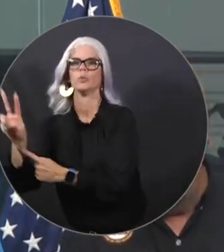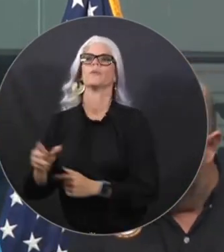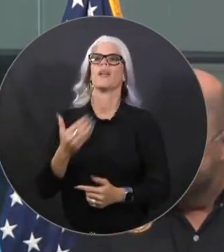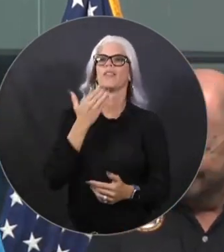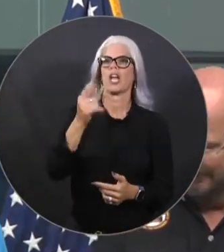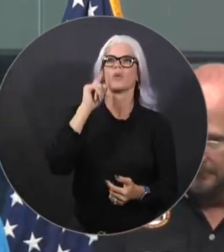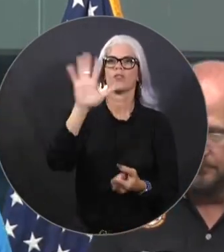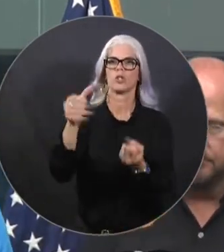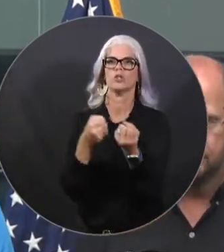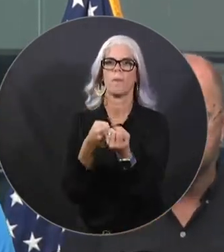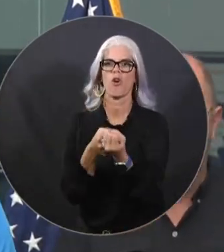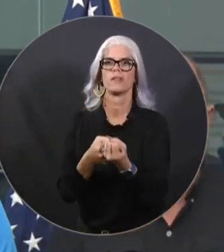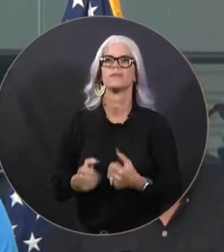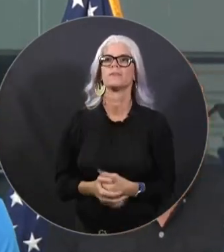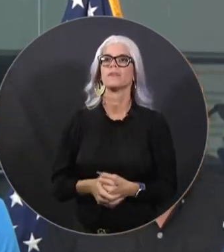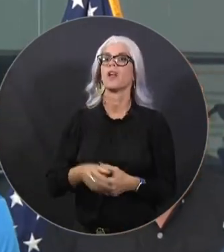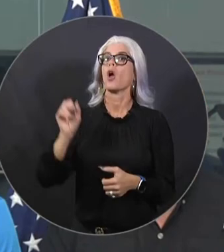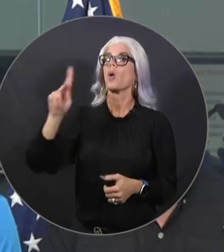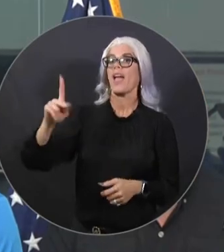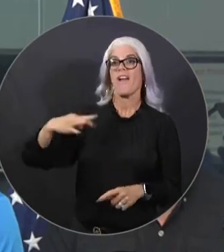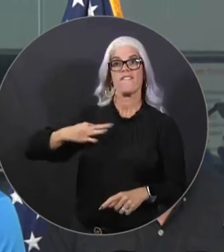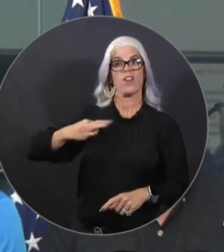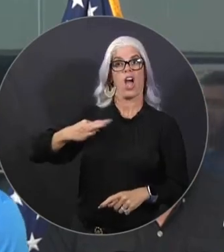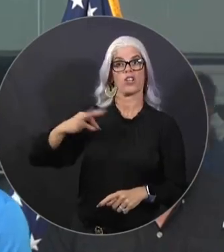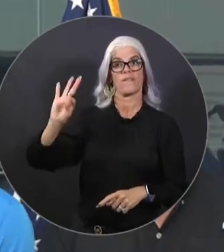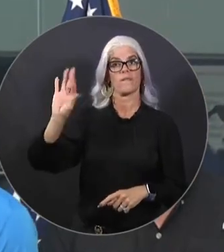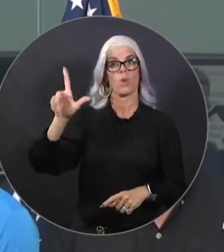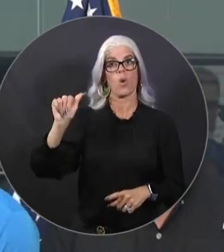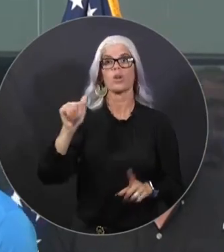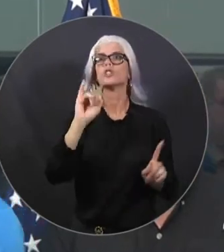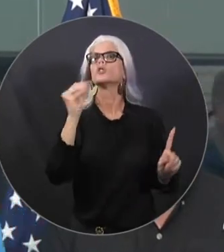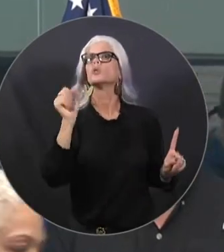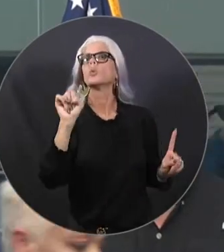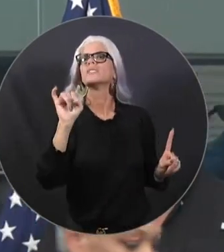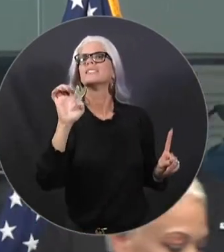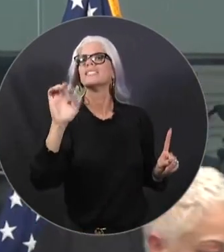All right, Volunteer Florida, Josie Tamayo.